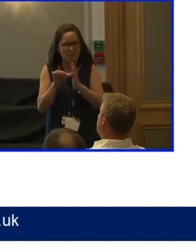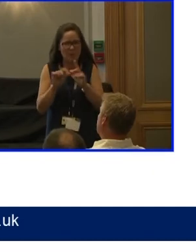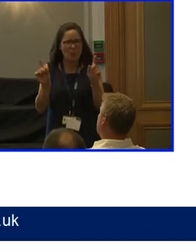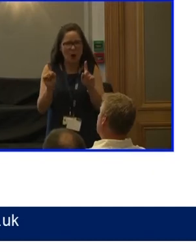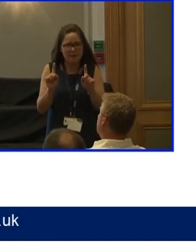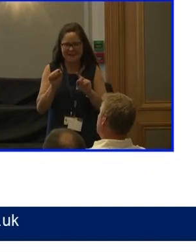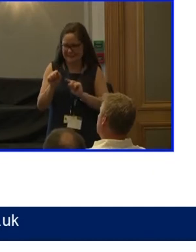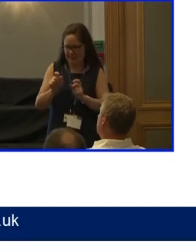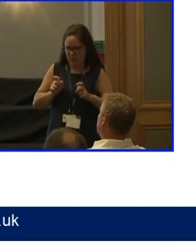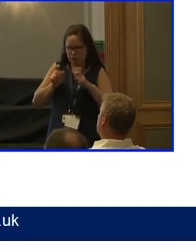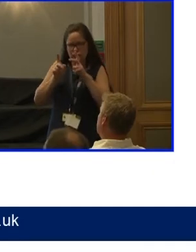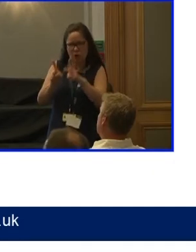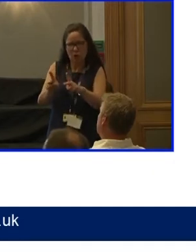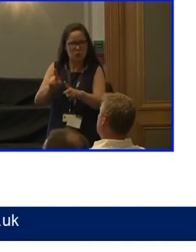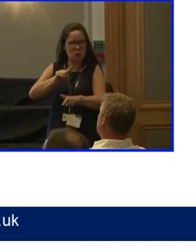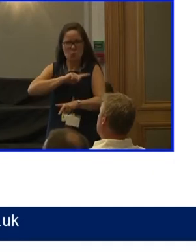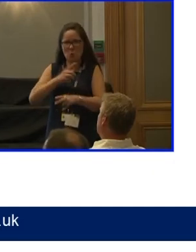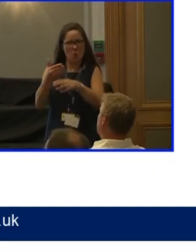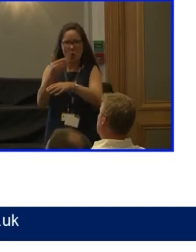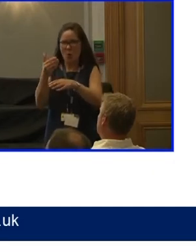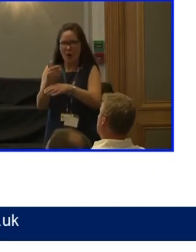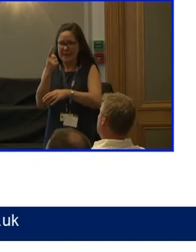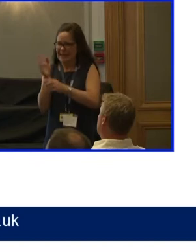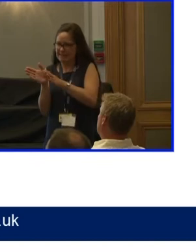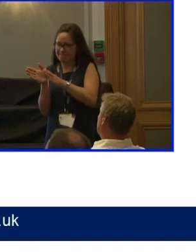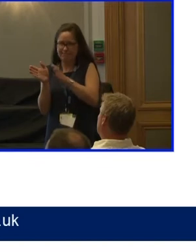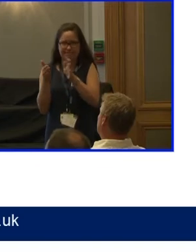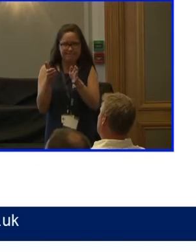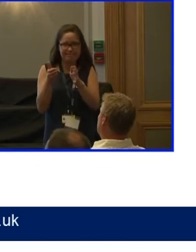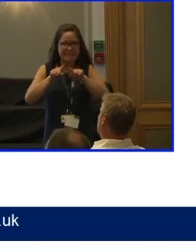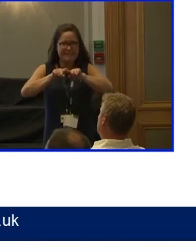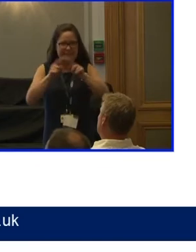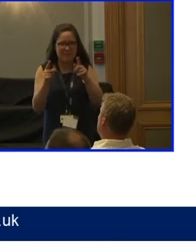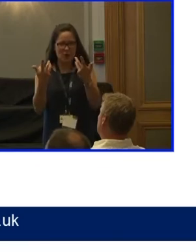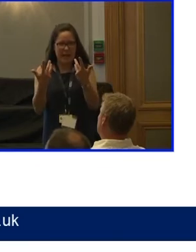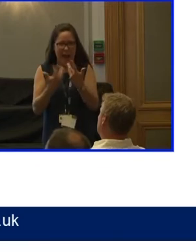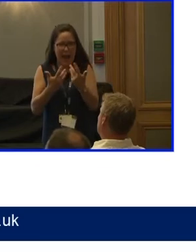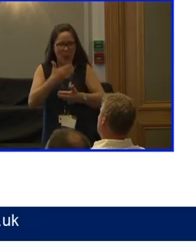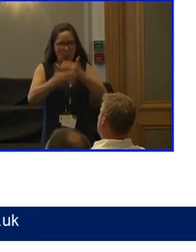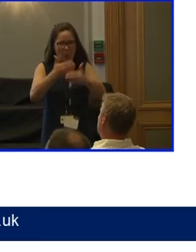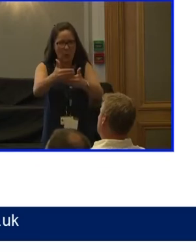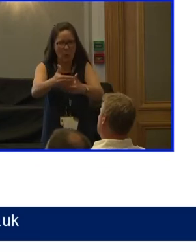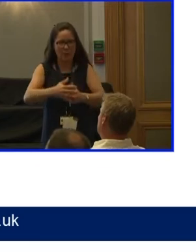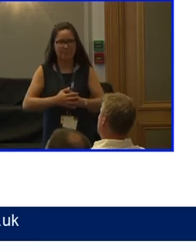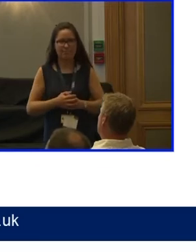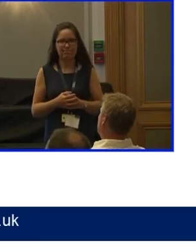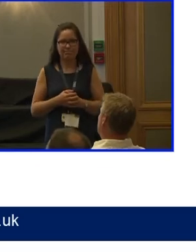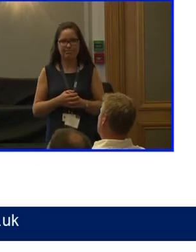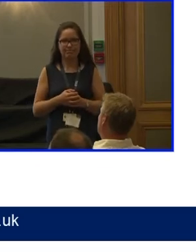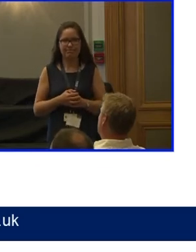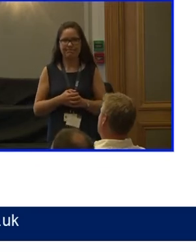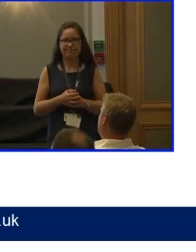that doesn't work, sort of moving their energy and focus into looking at different ways to conduct research, clinical trials.